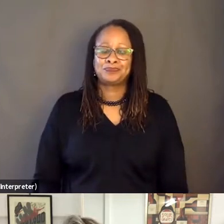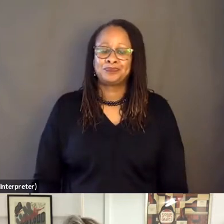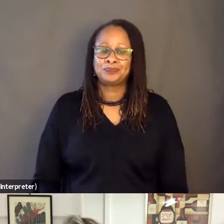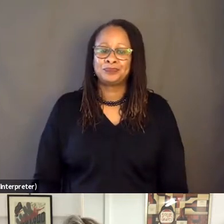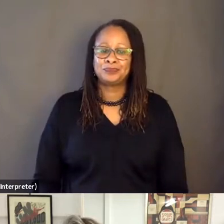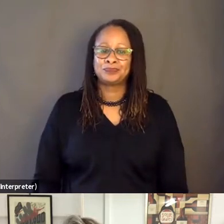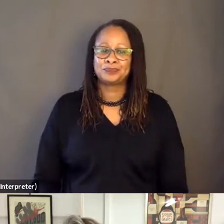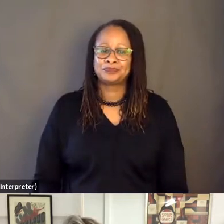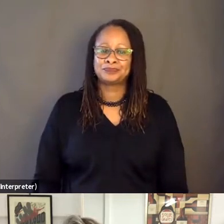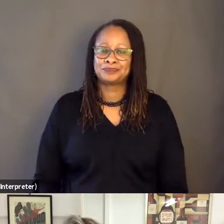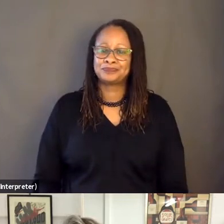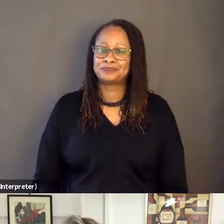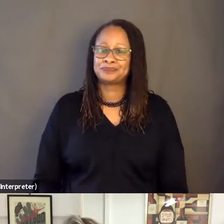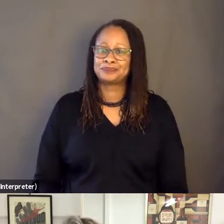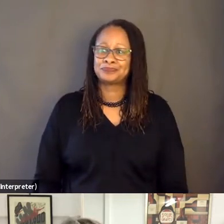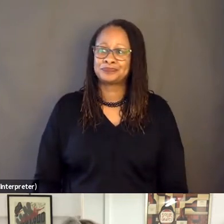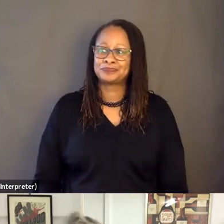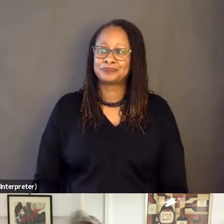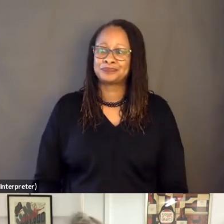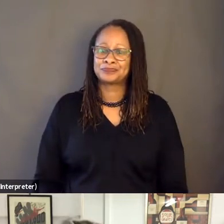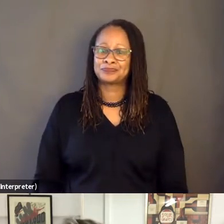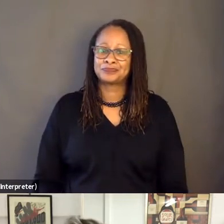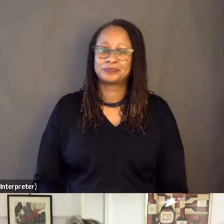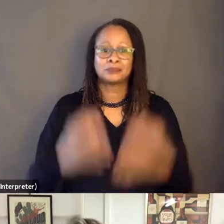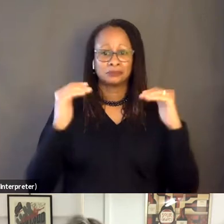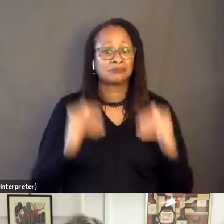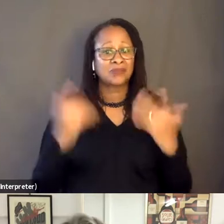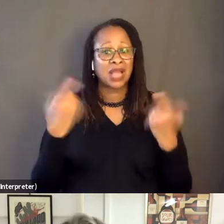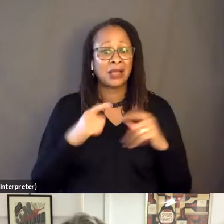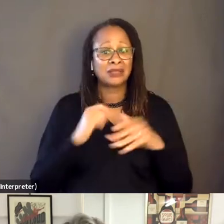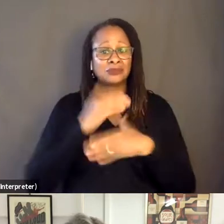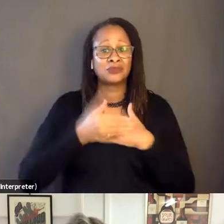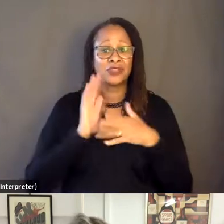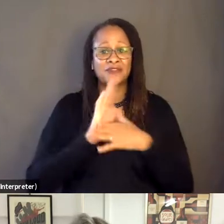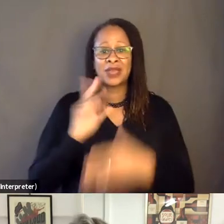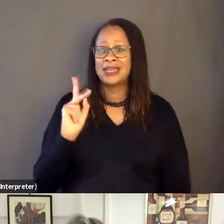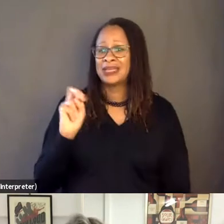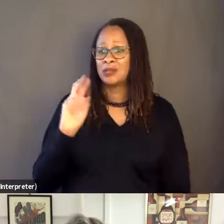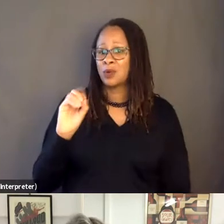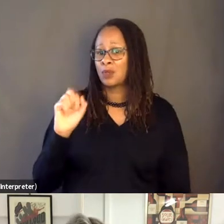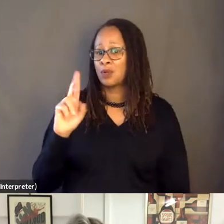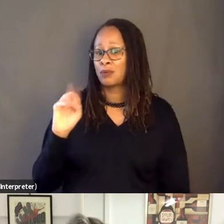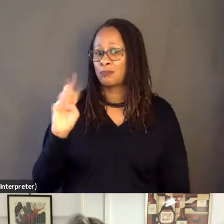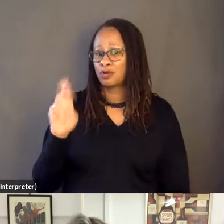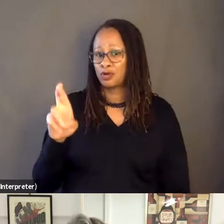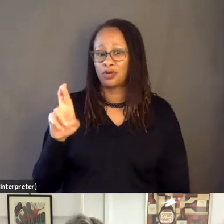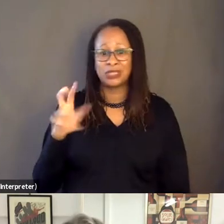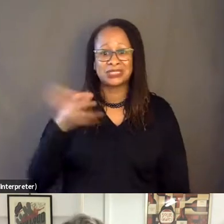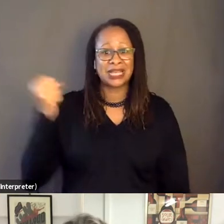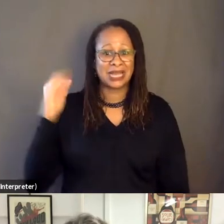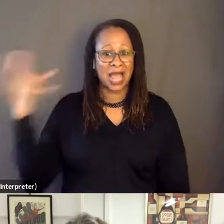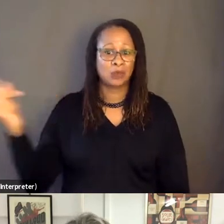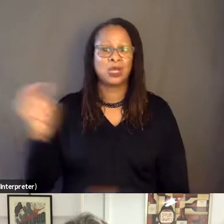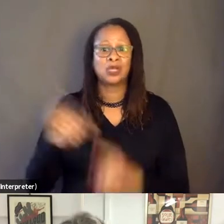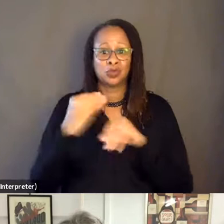So what's next for the film? Kino Lorber is taking it out and presumably to virtual cinemas and real ones as well. Real